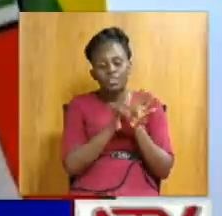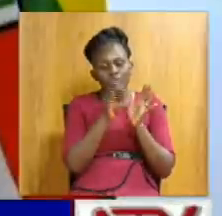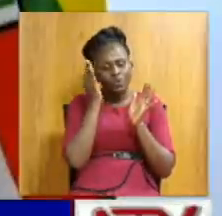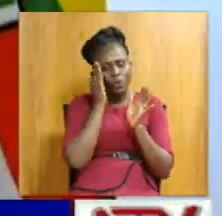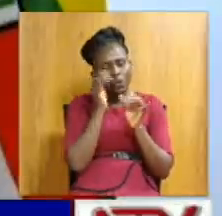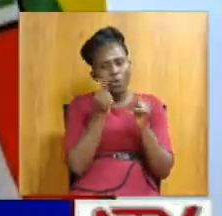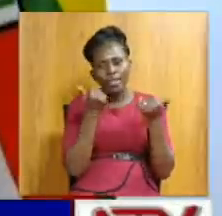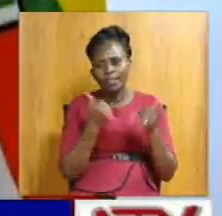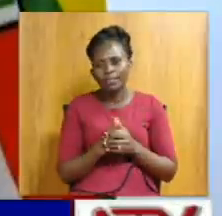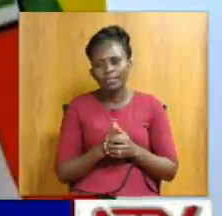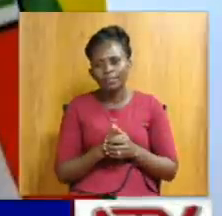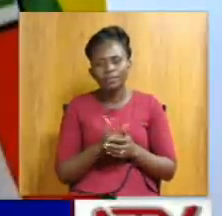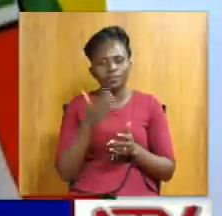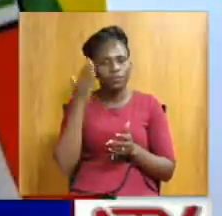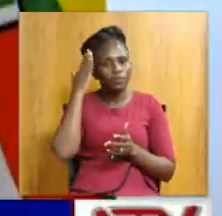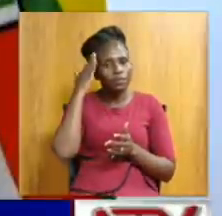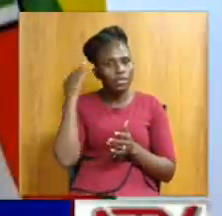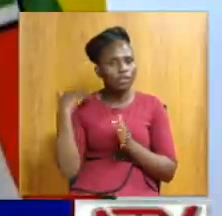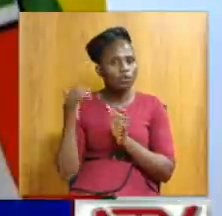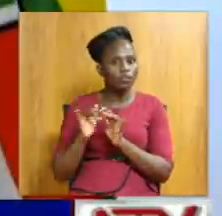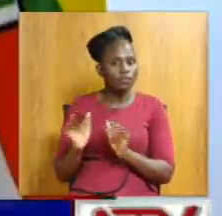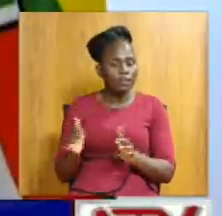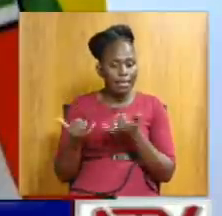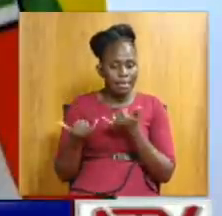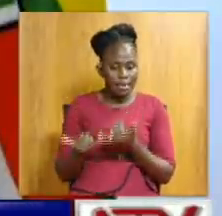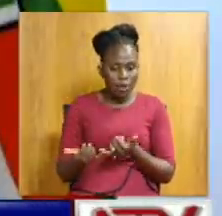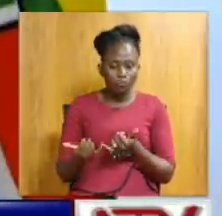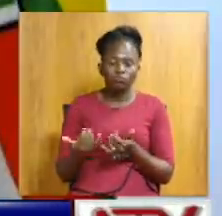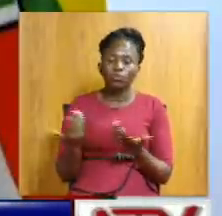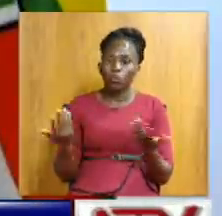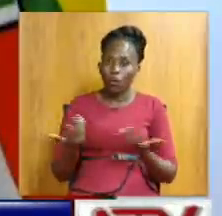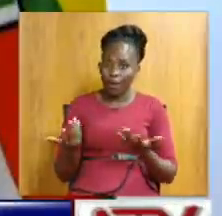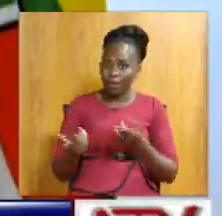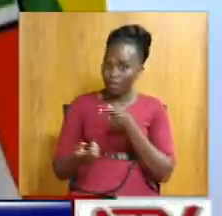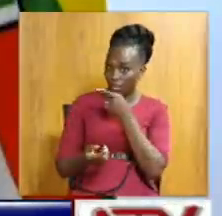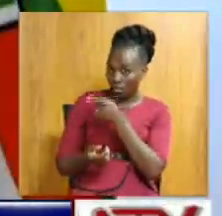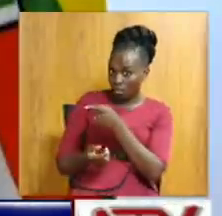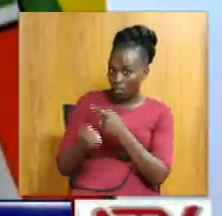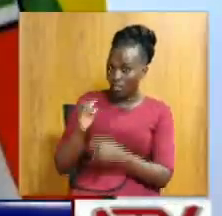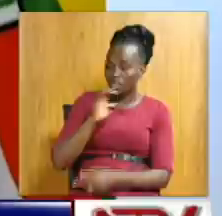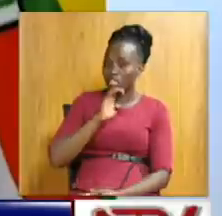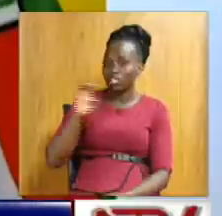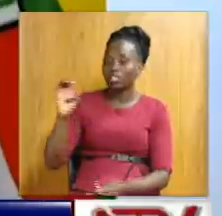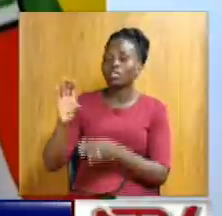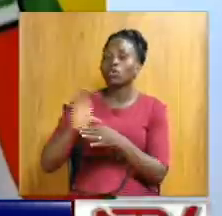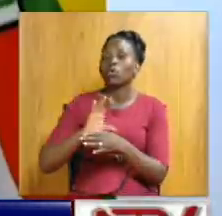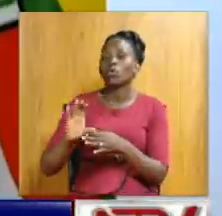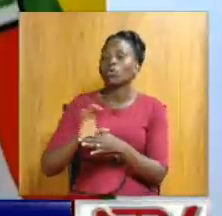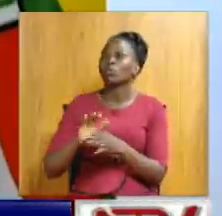Their headquarters definitely has been in Eastern Congo for more than 20 years.